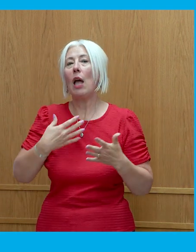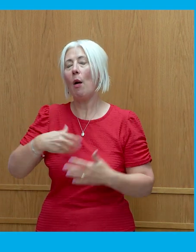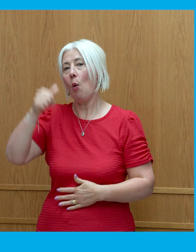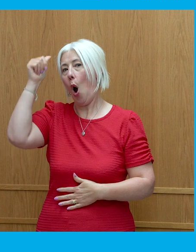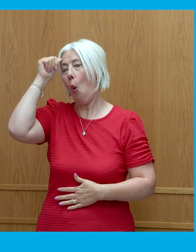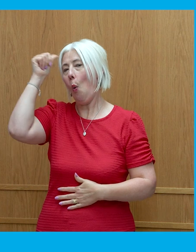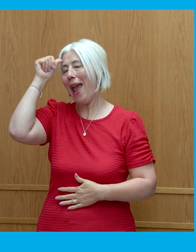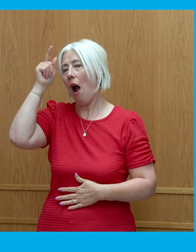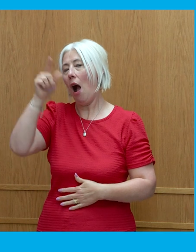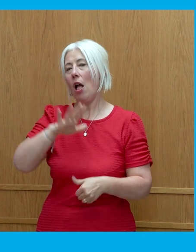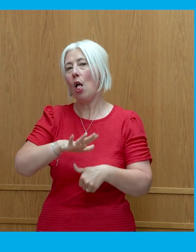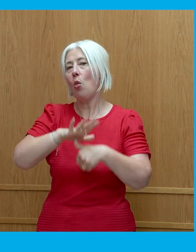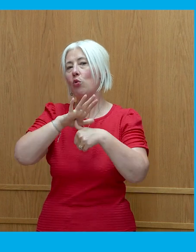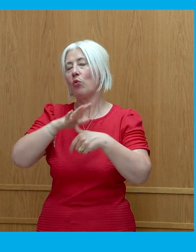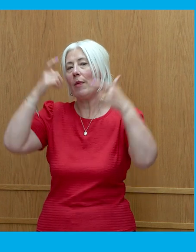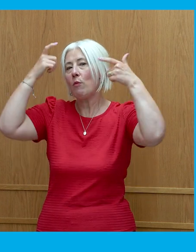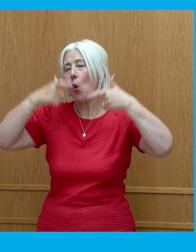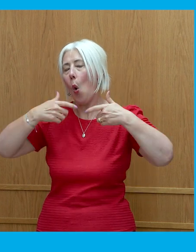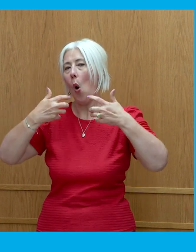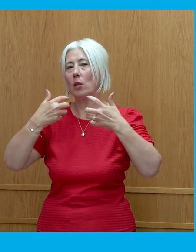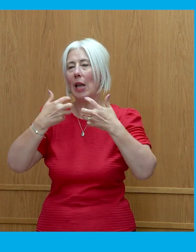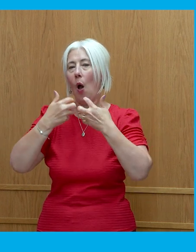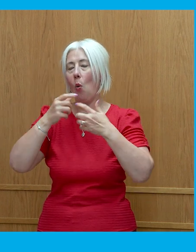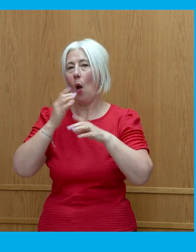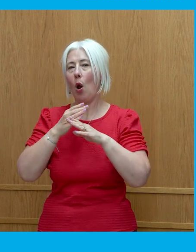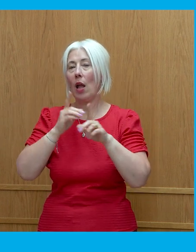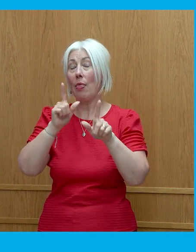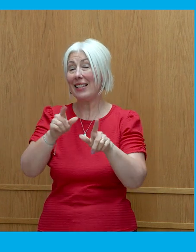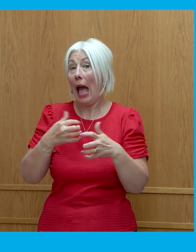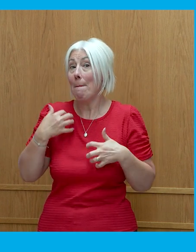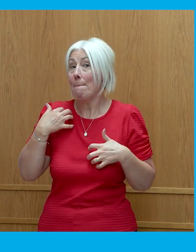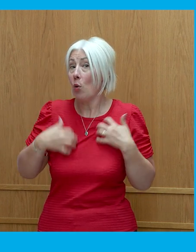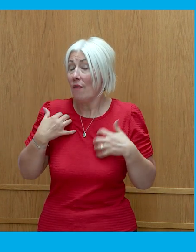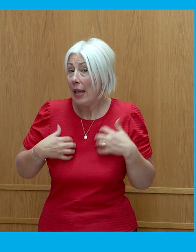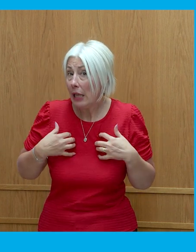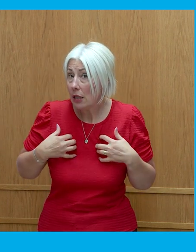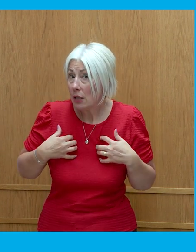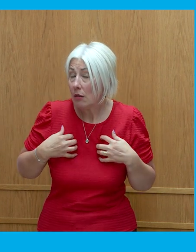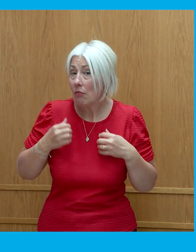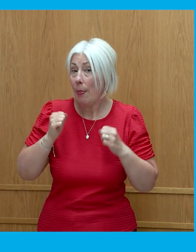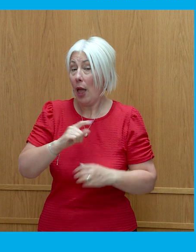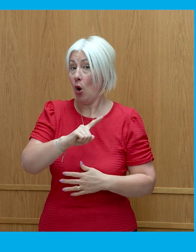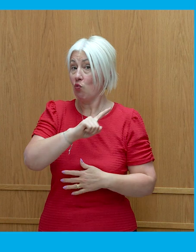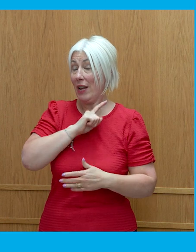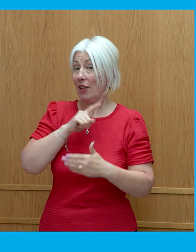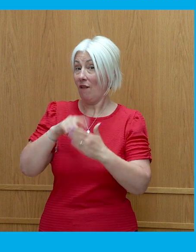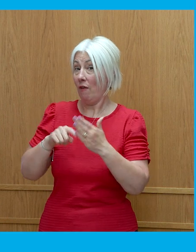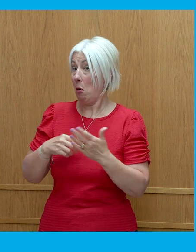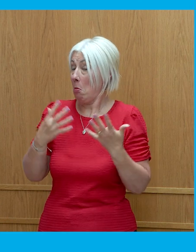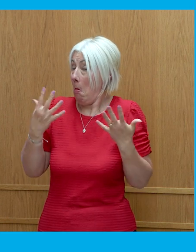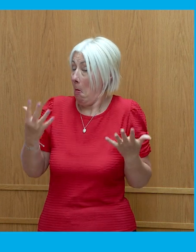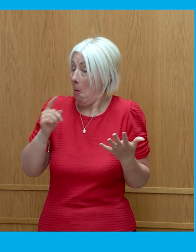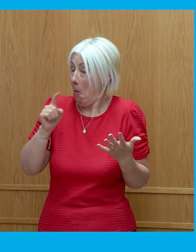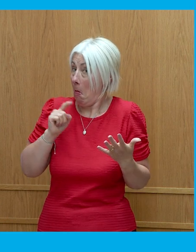the Supreme Court and, you know, how much of that motivates their reasons for voting. And if that is one